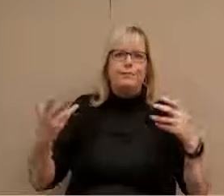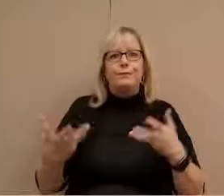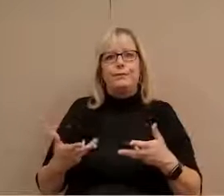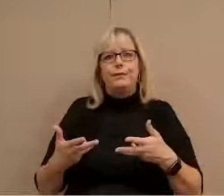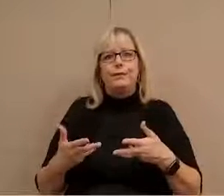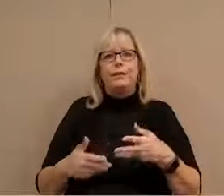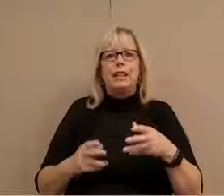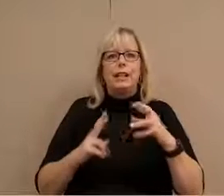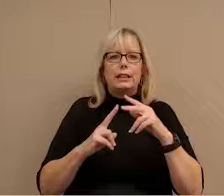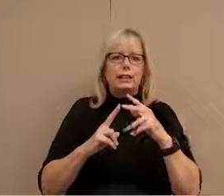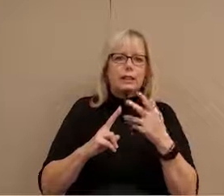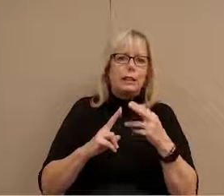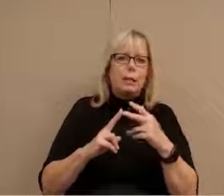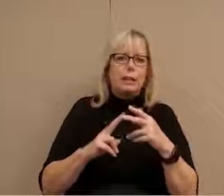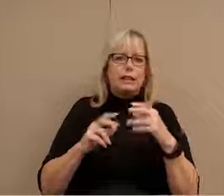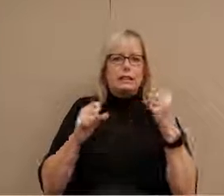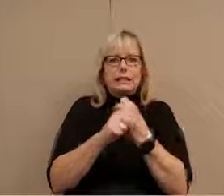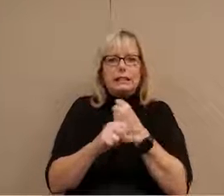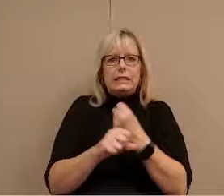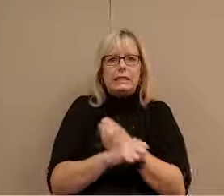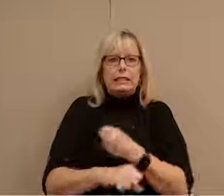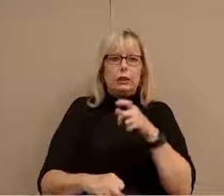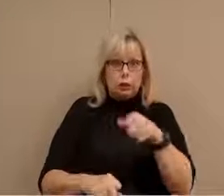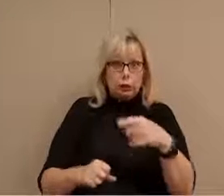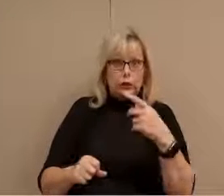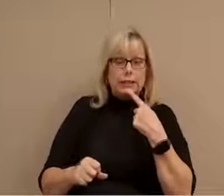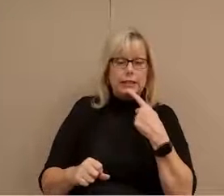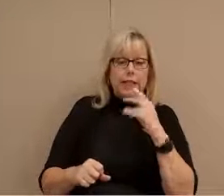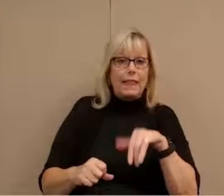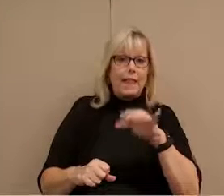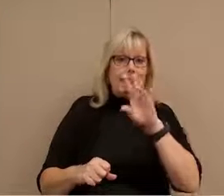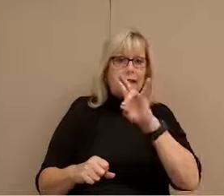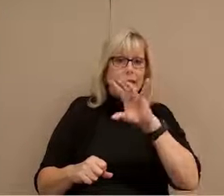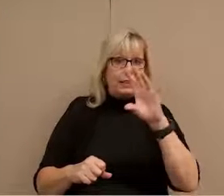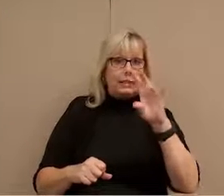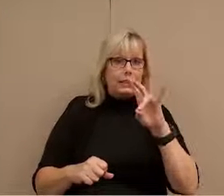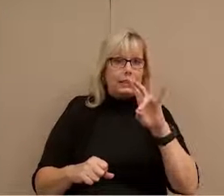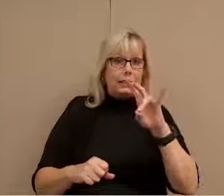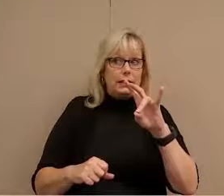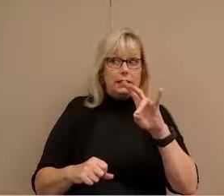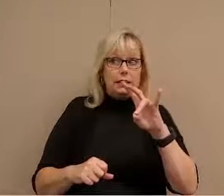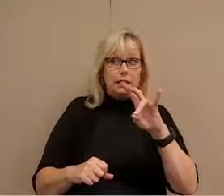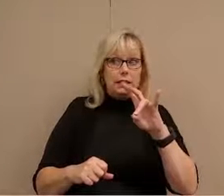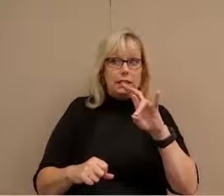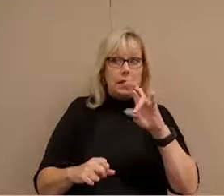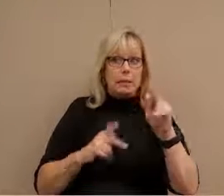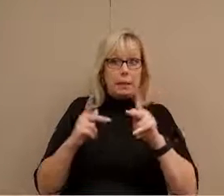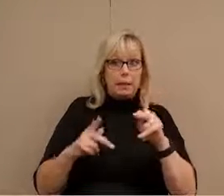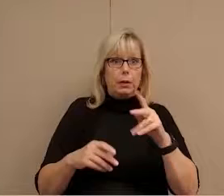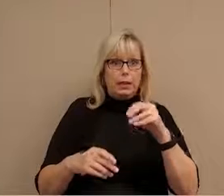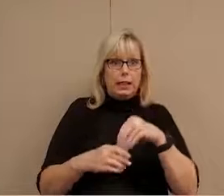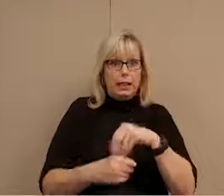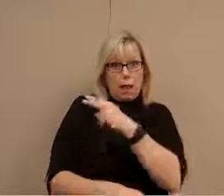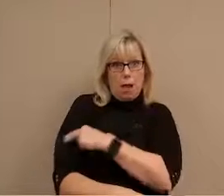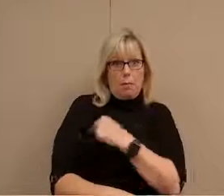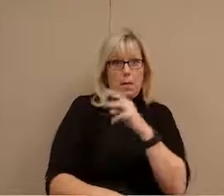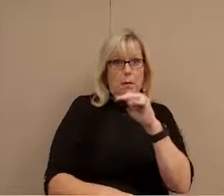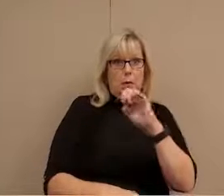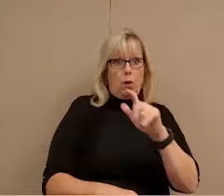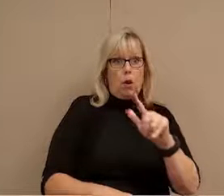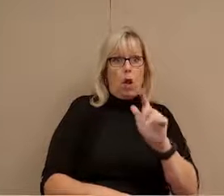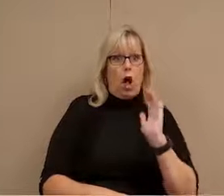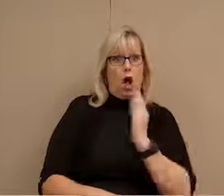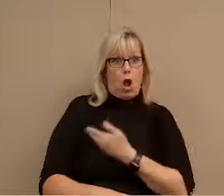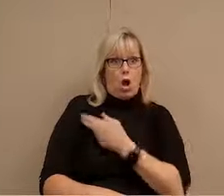a couple of stats for y'all. You mentioned 70-something folks in the hospital in the county. We have 42